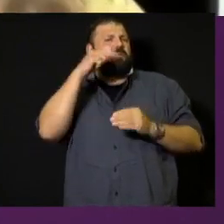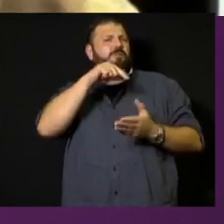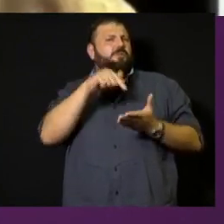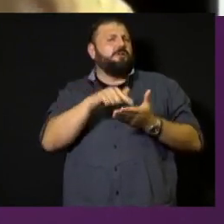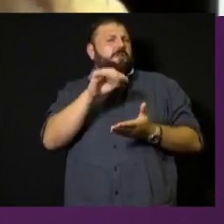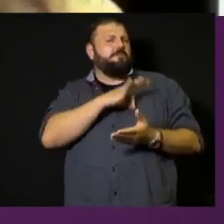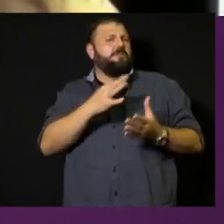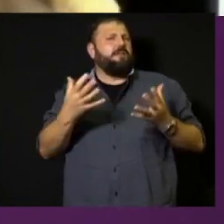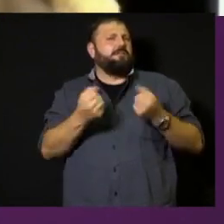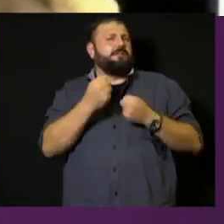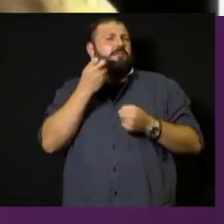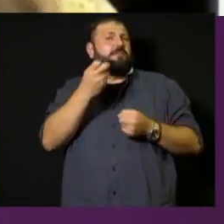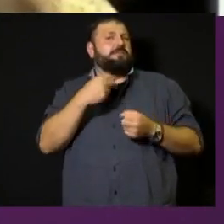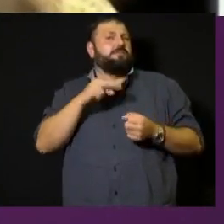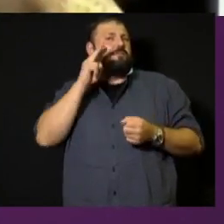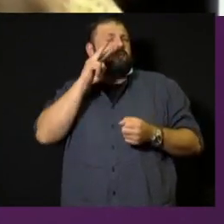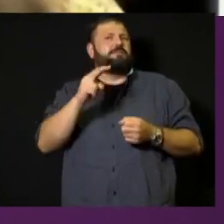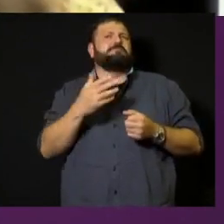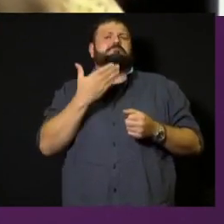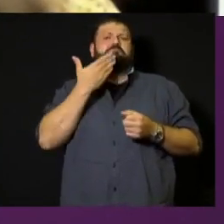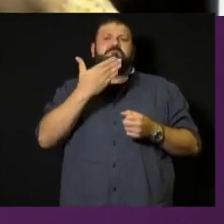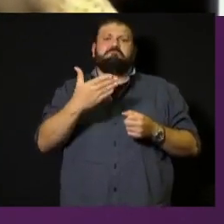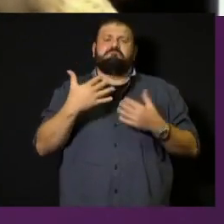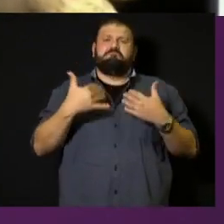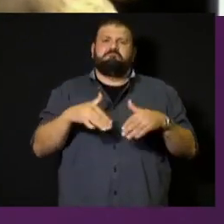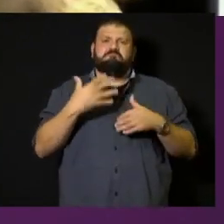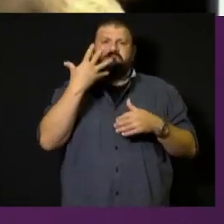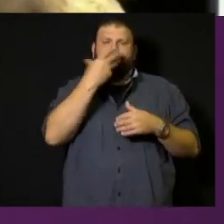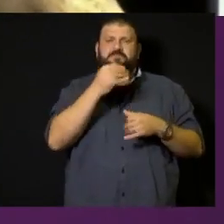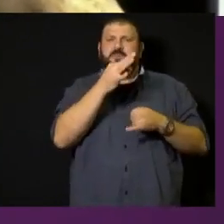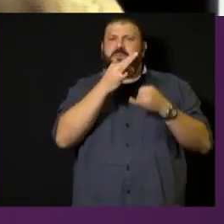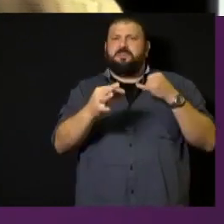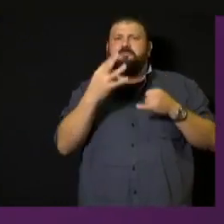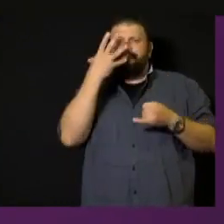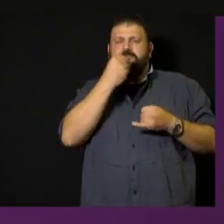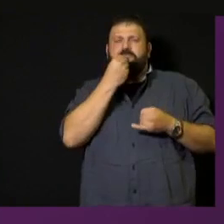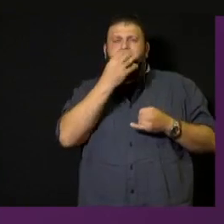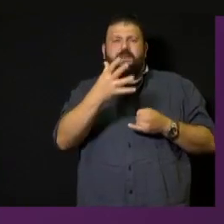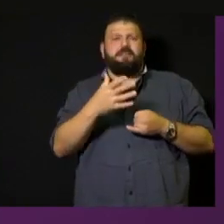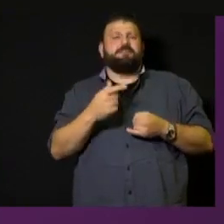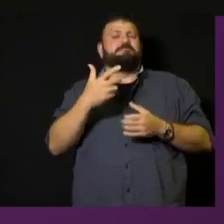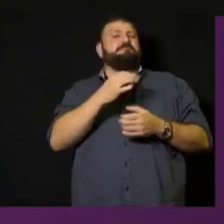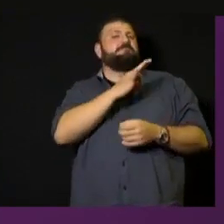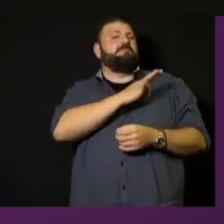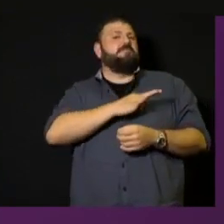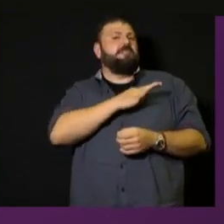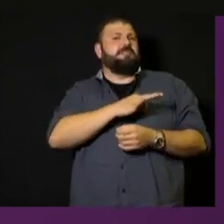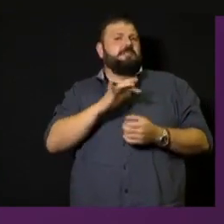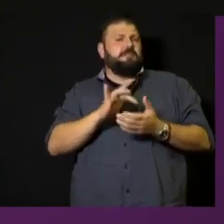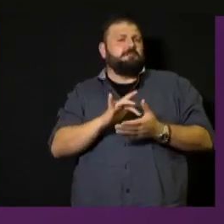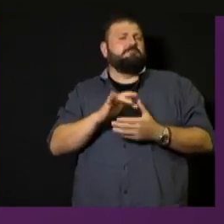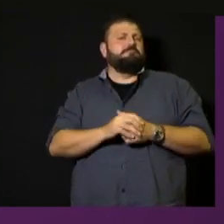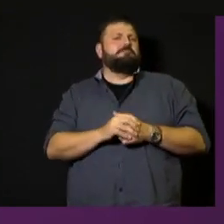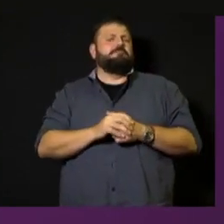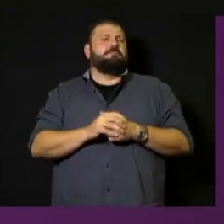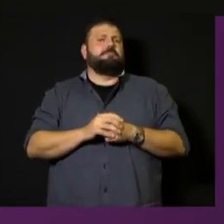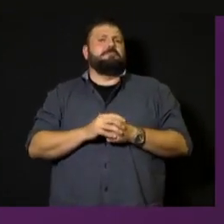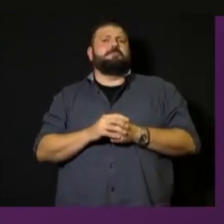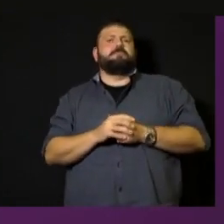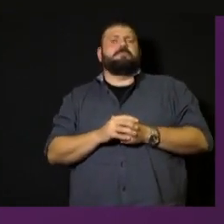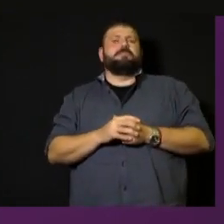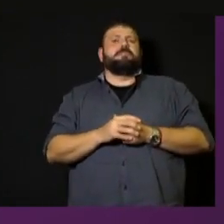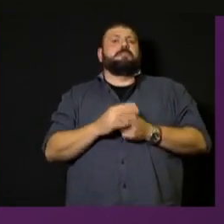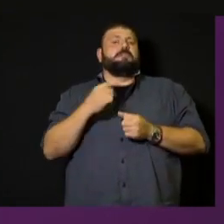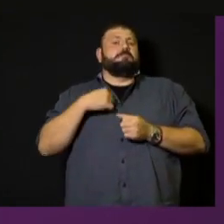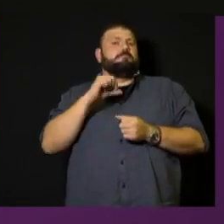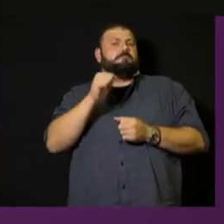business. Qué increíble, Gaby. Eso Thank último you, que Gabby. dijiste. Felicidades. Vamos a tratar de Congratulations. hacer dos rondas más de Well,